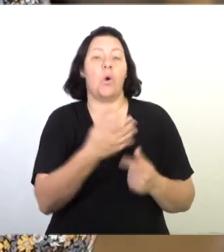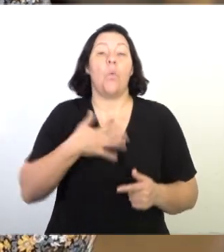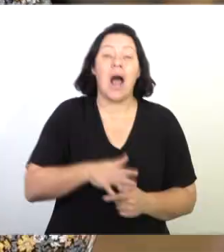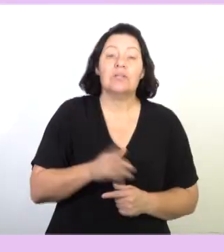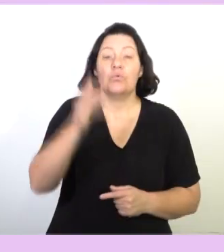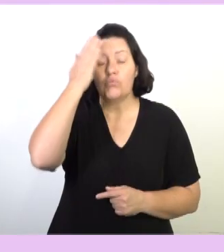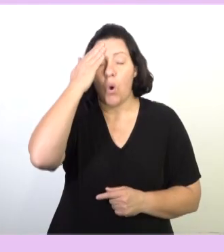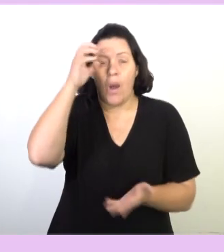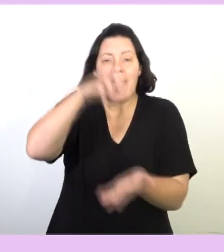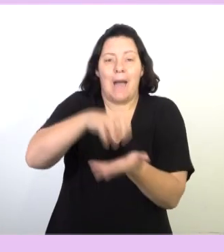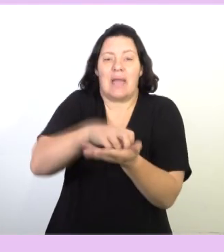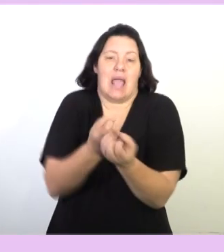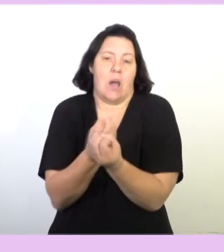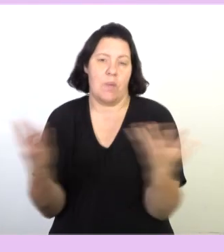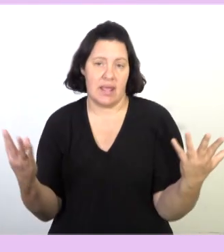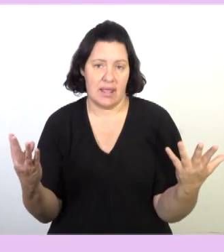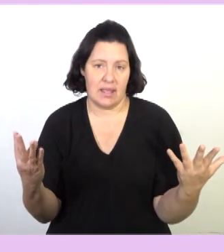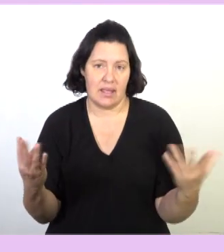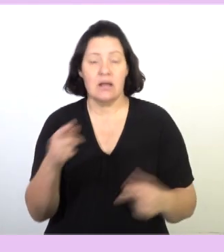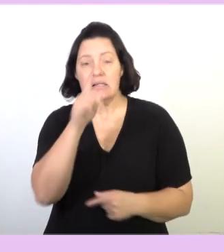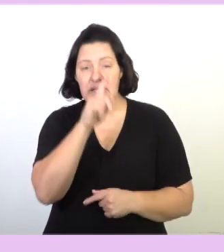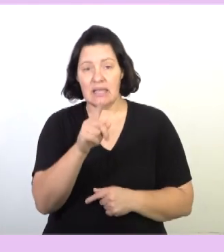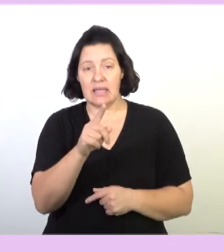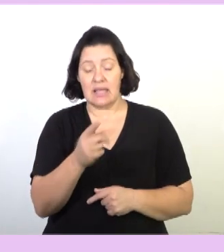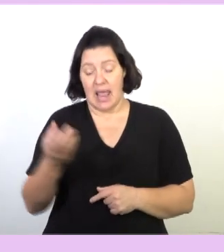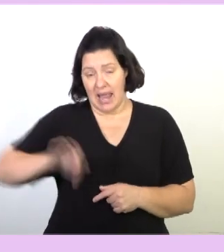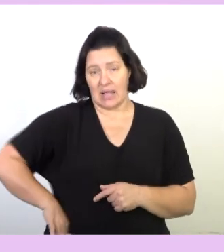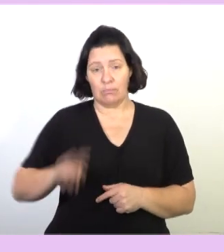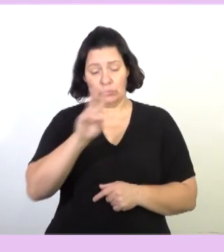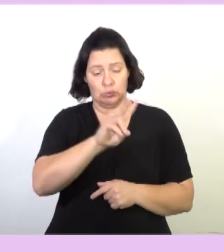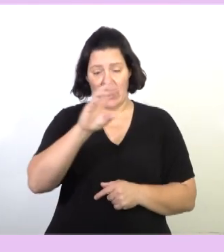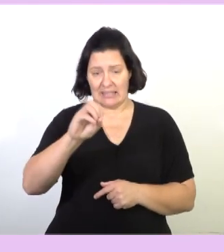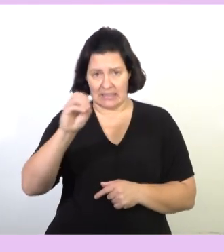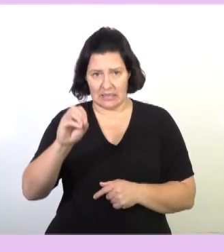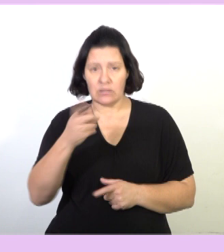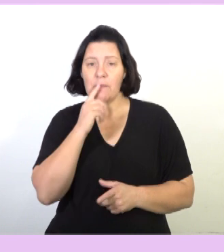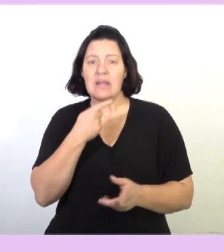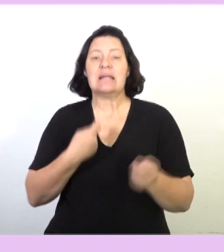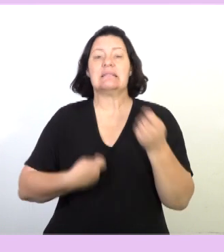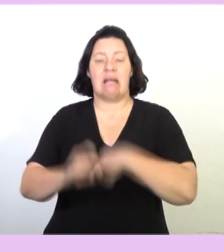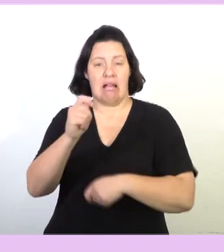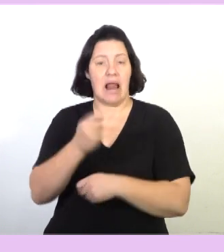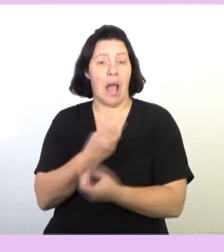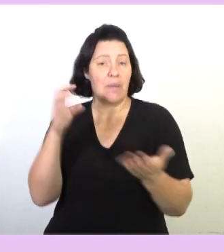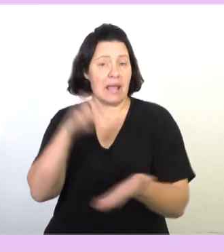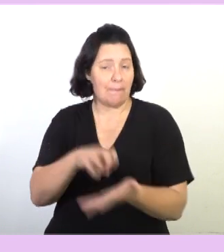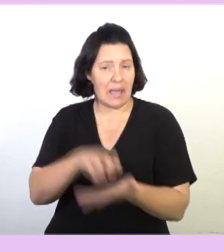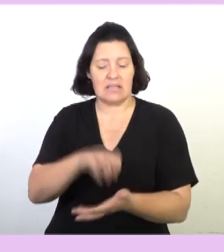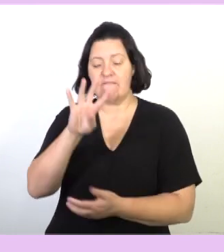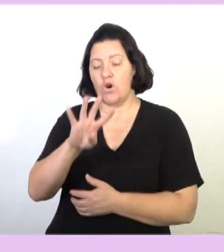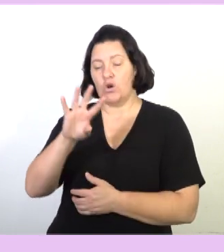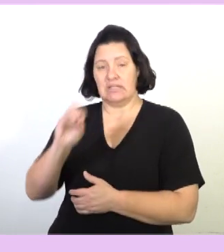cupcakes. So if she gets an income of 200 rand, she shall have sold 40